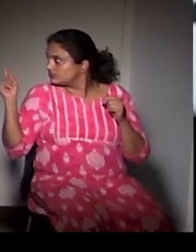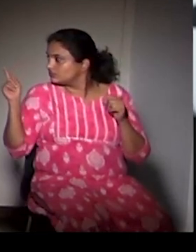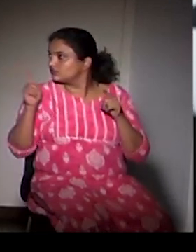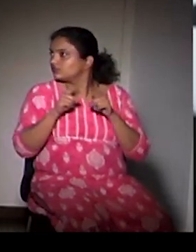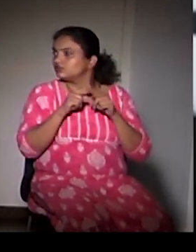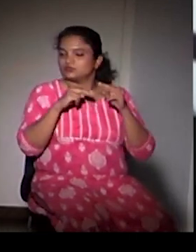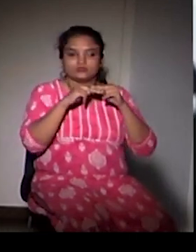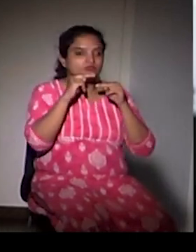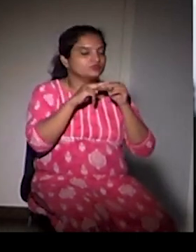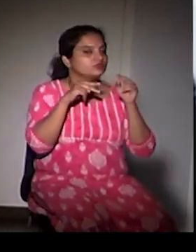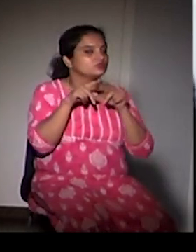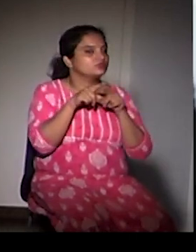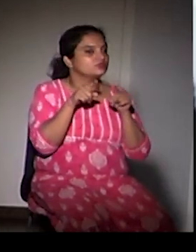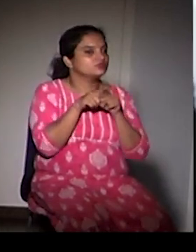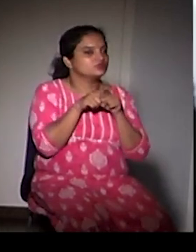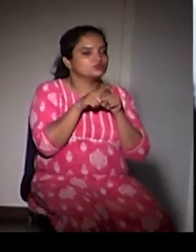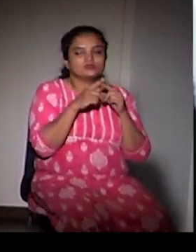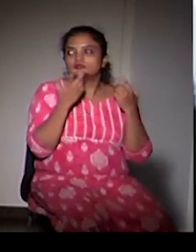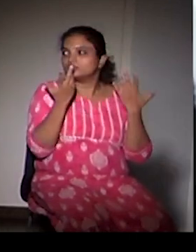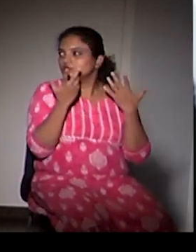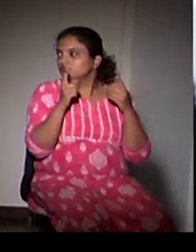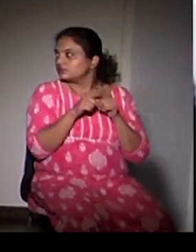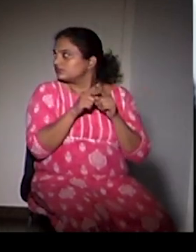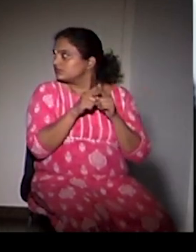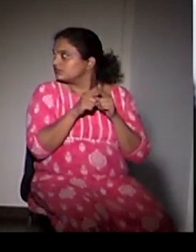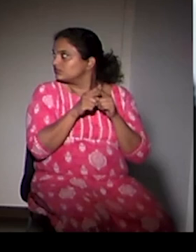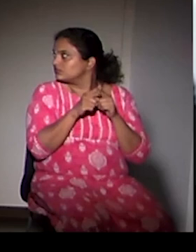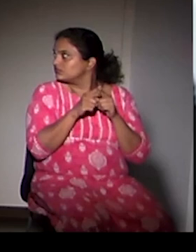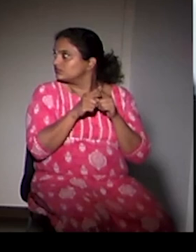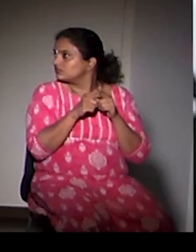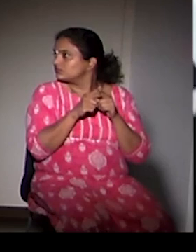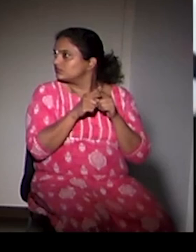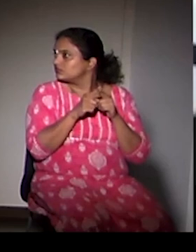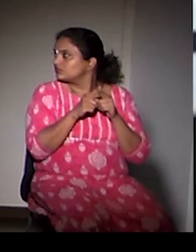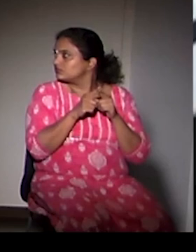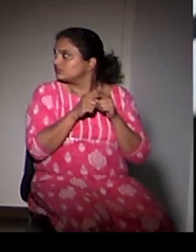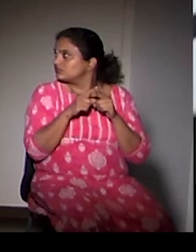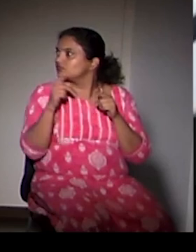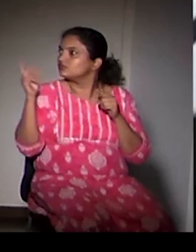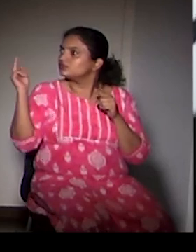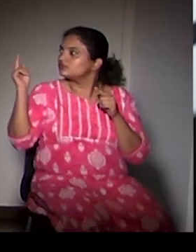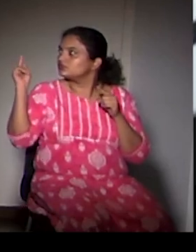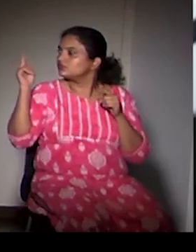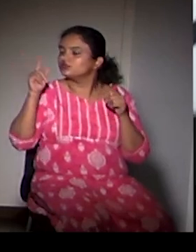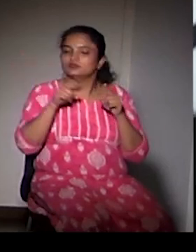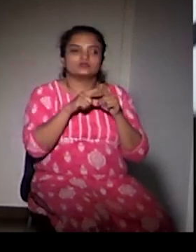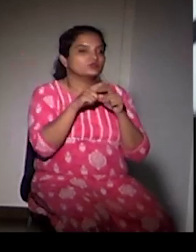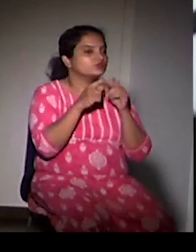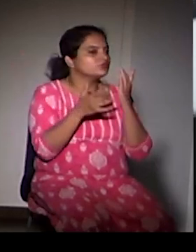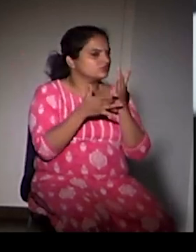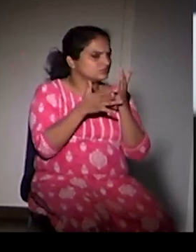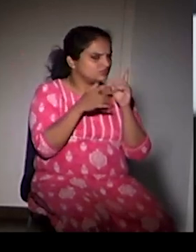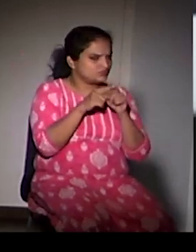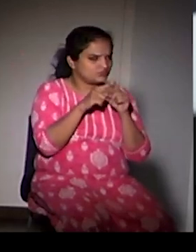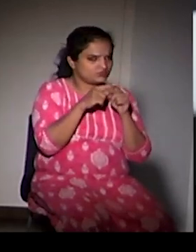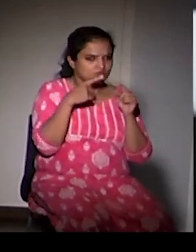the outline of tiles. And also, unusually, there are two different techniques at work. You've got the mosaic tiles